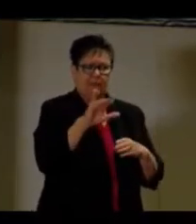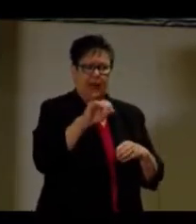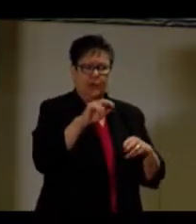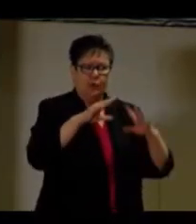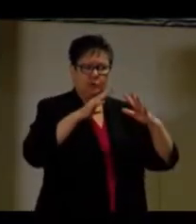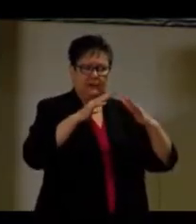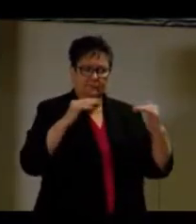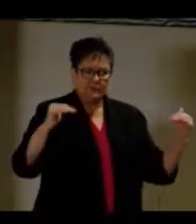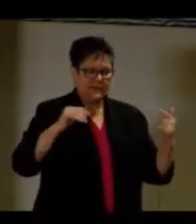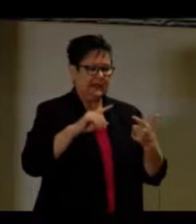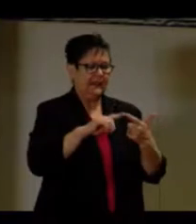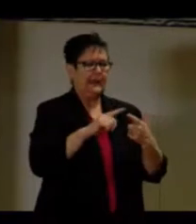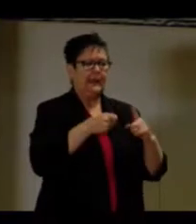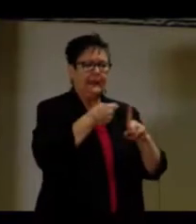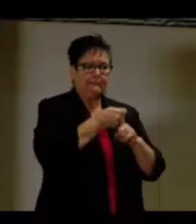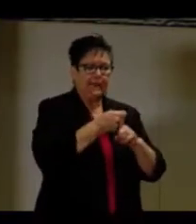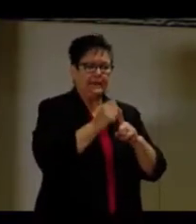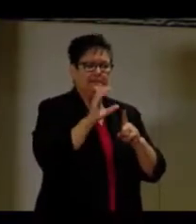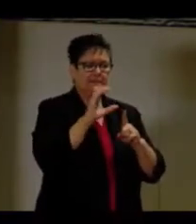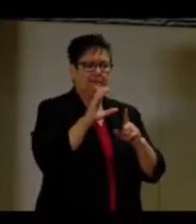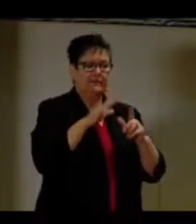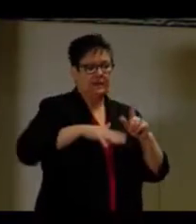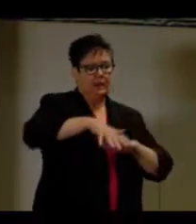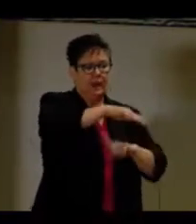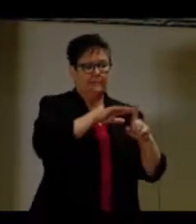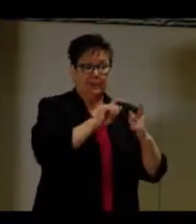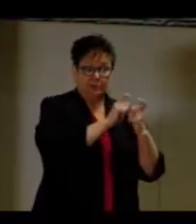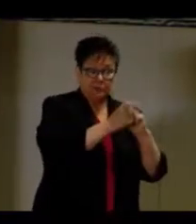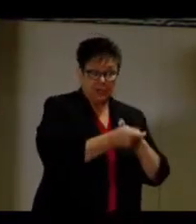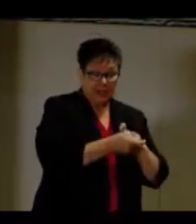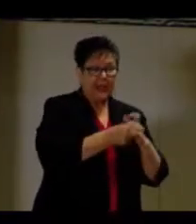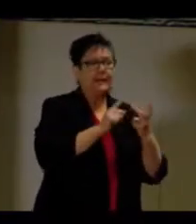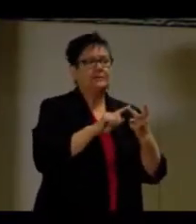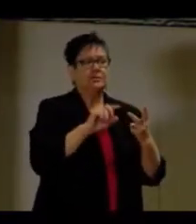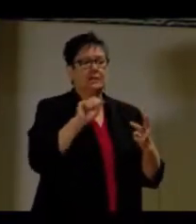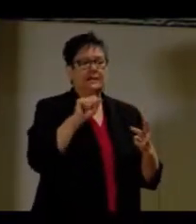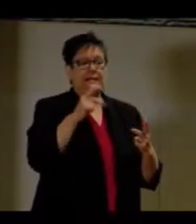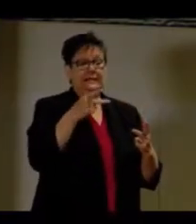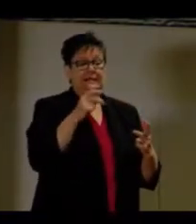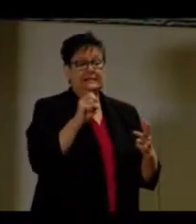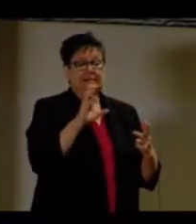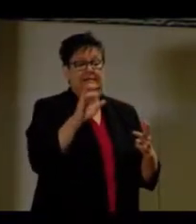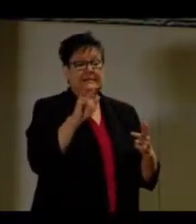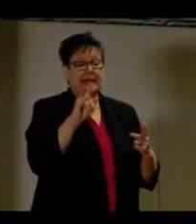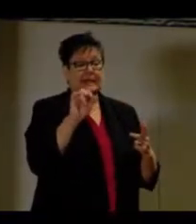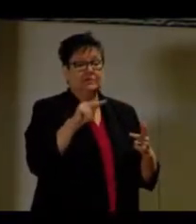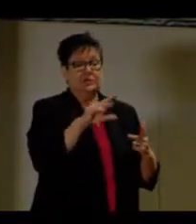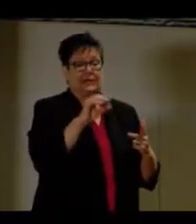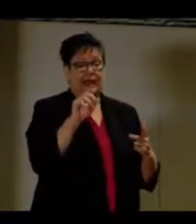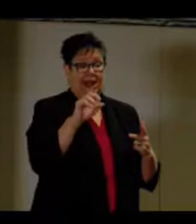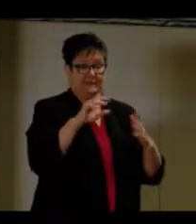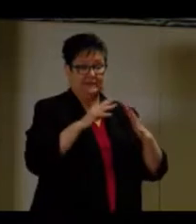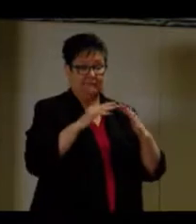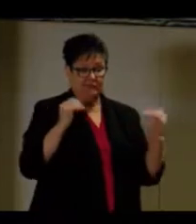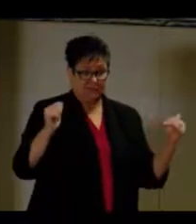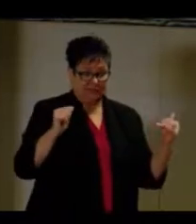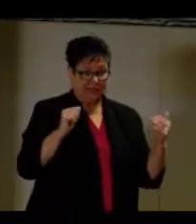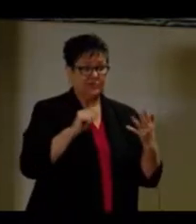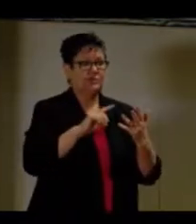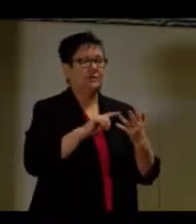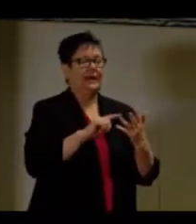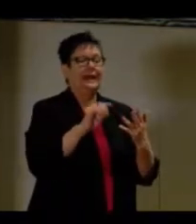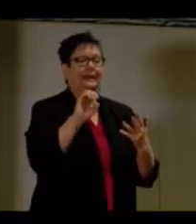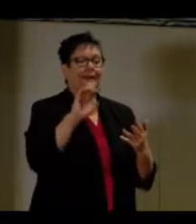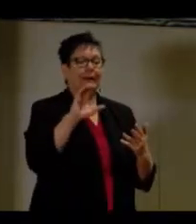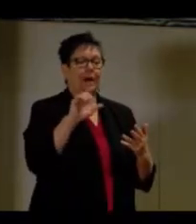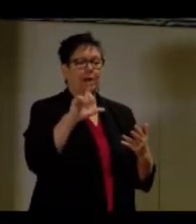climate change, genetics of wild populations, speciation and diversification, and phylogeny and ecology of extinction. So